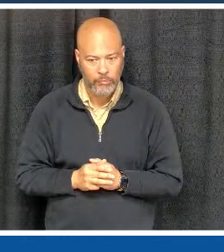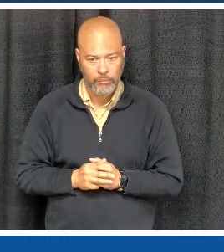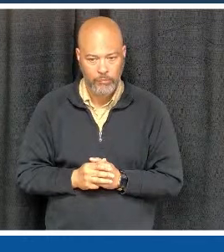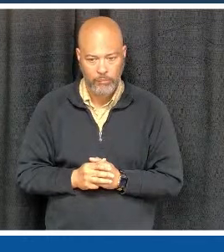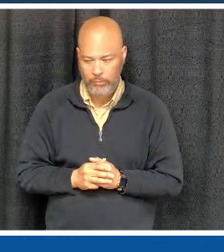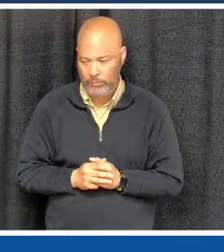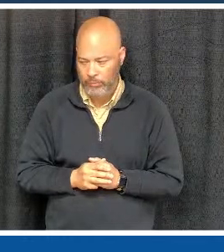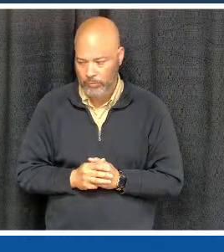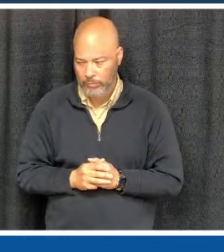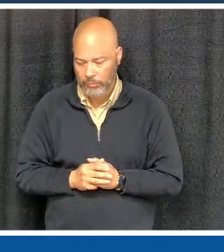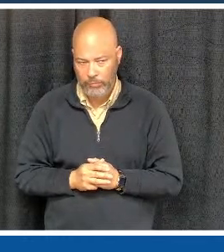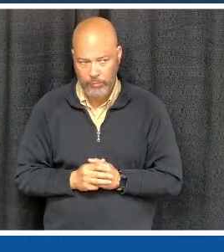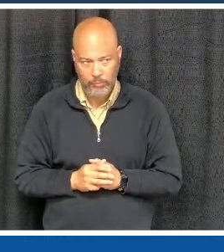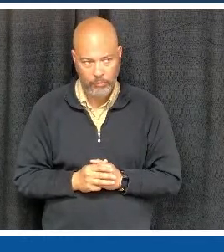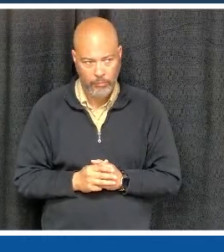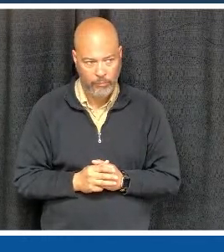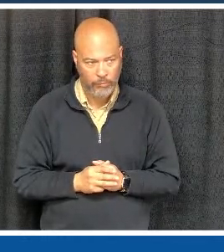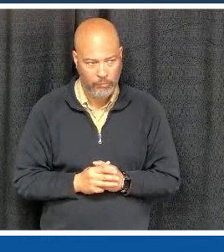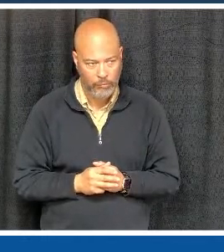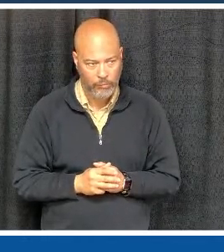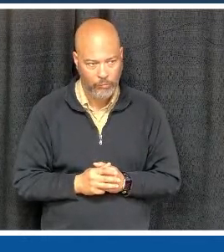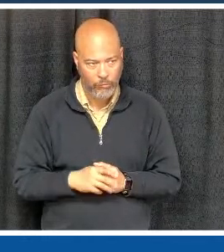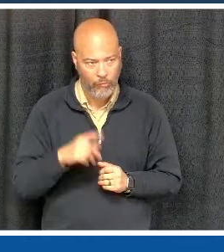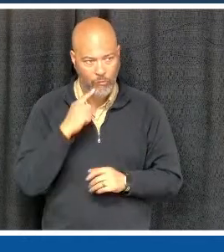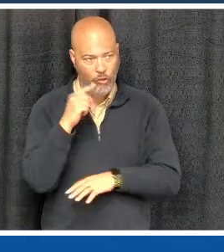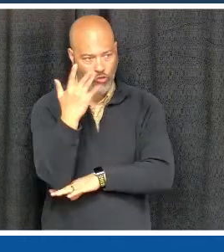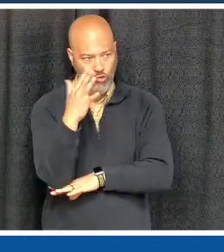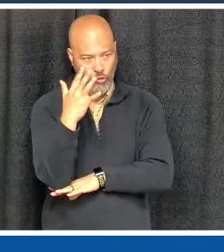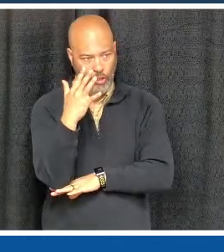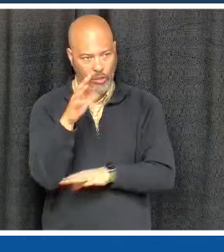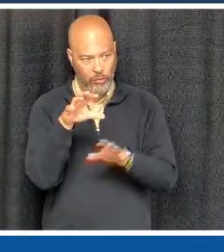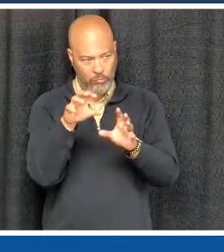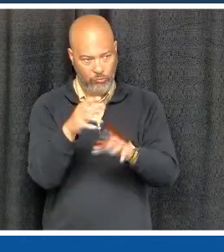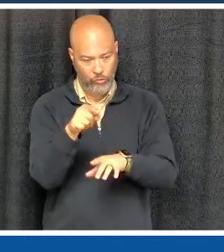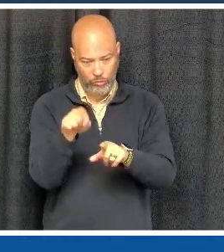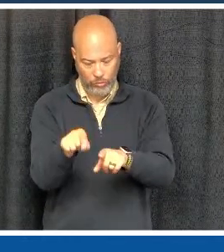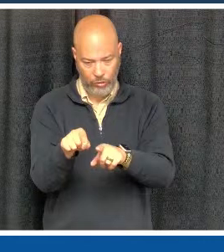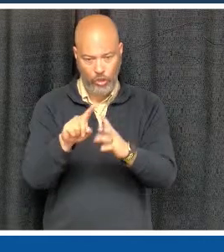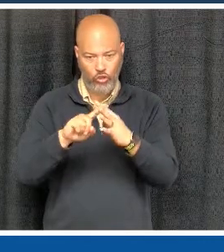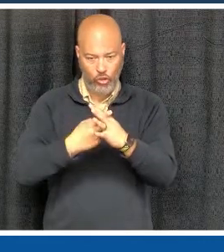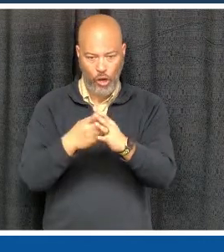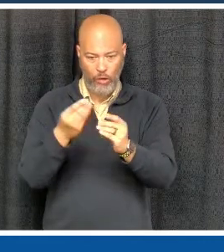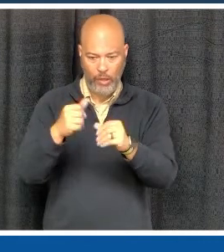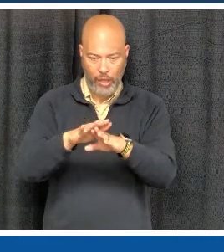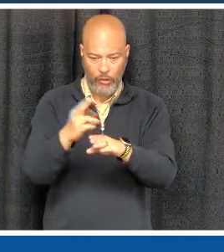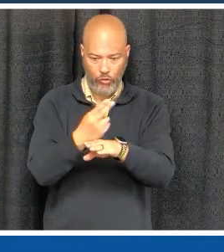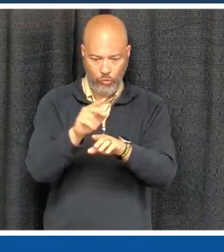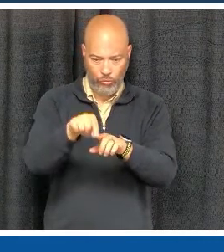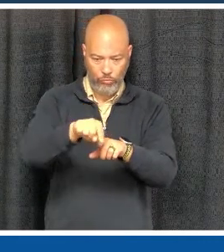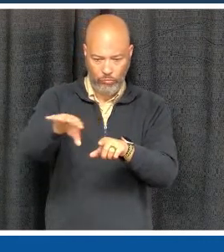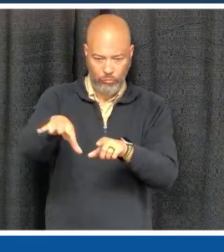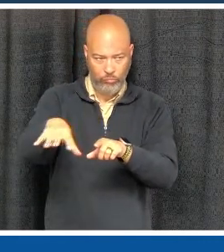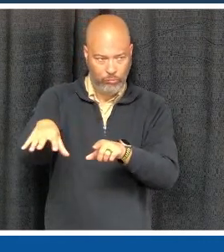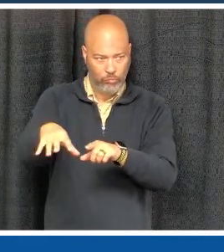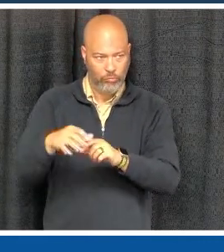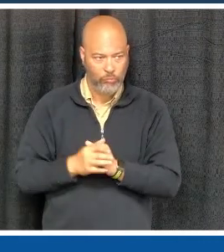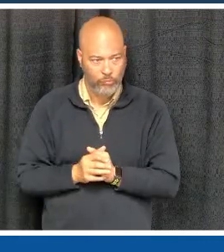have 1 home site, and then at the tree right there starts the request.